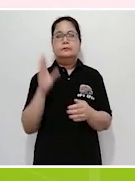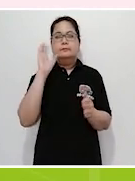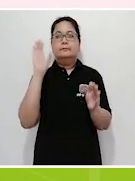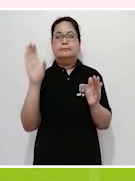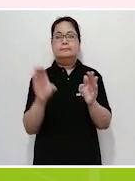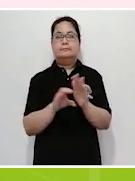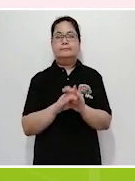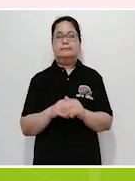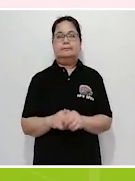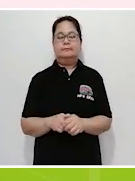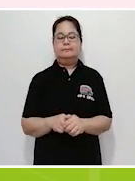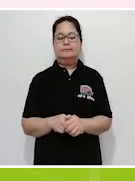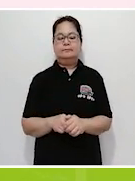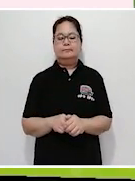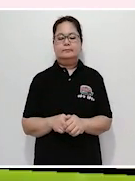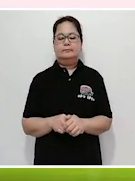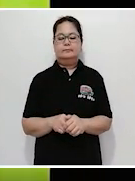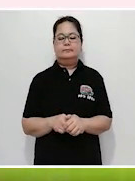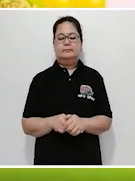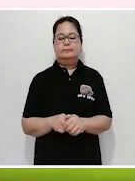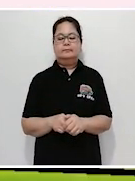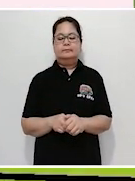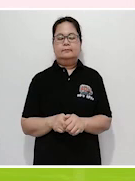Which is the next picture?